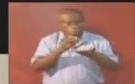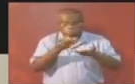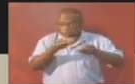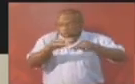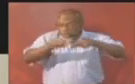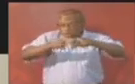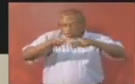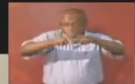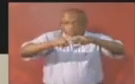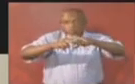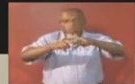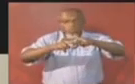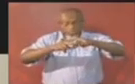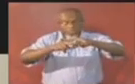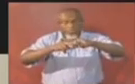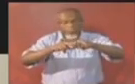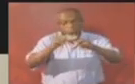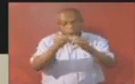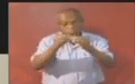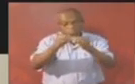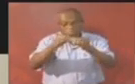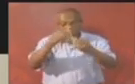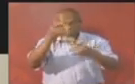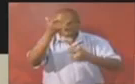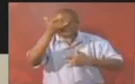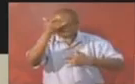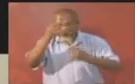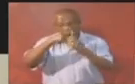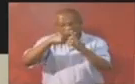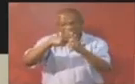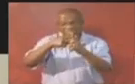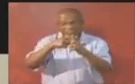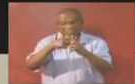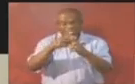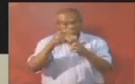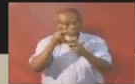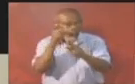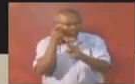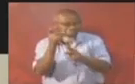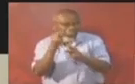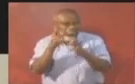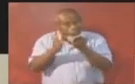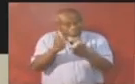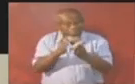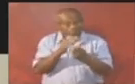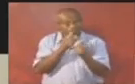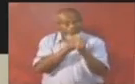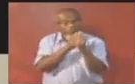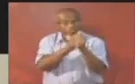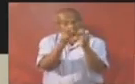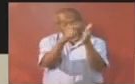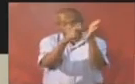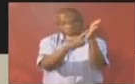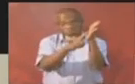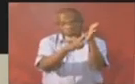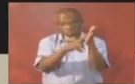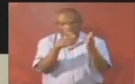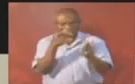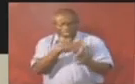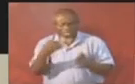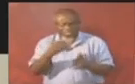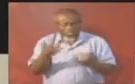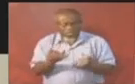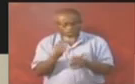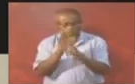when I believe we have more of a sort of a conformative population, even though being forced by law to adhere